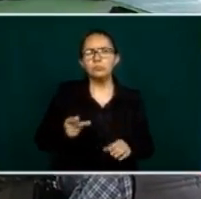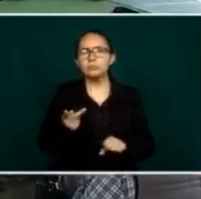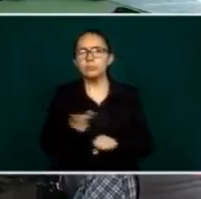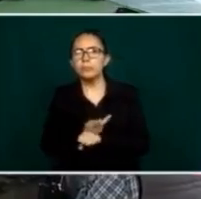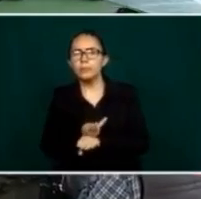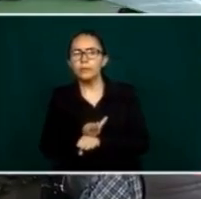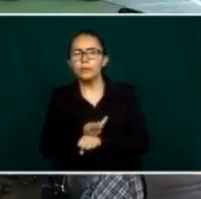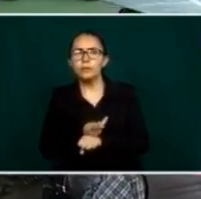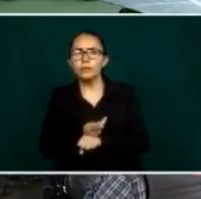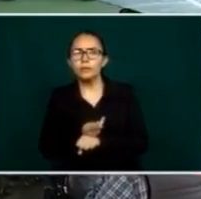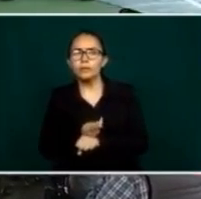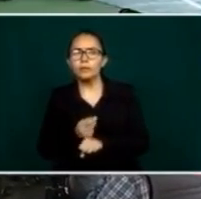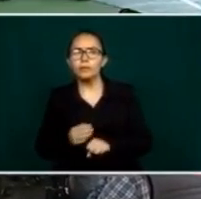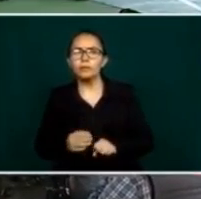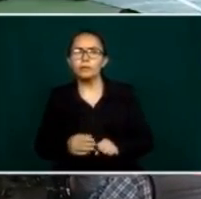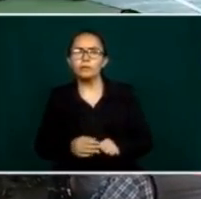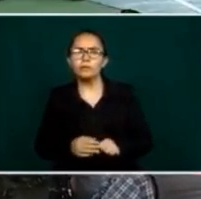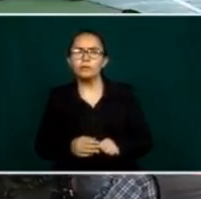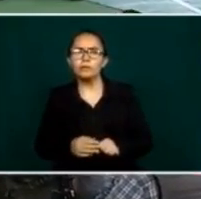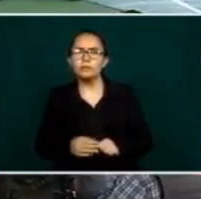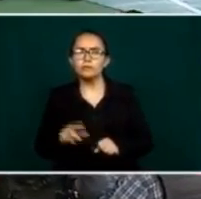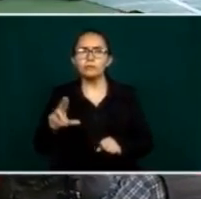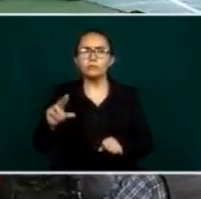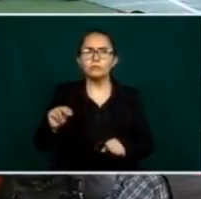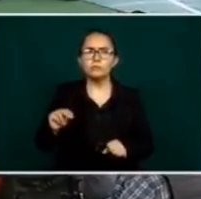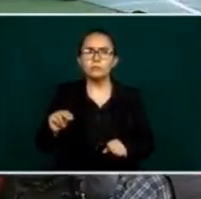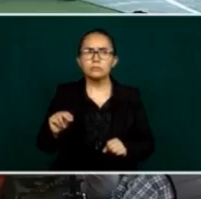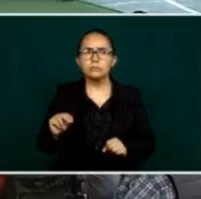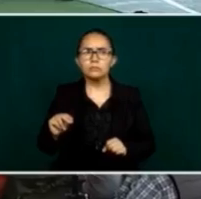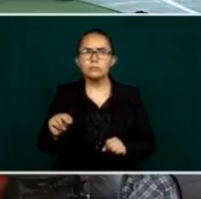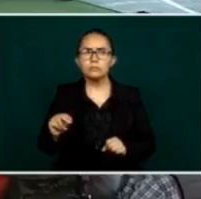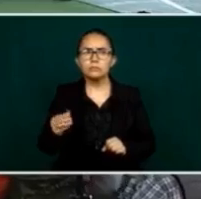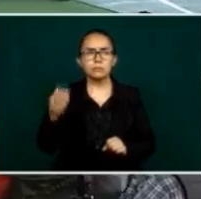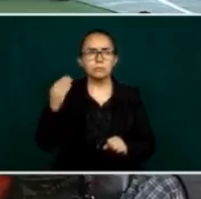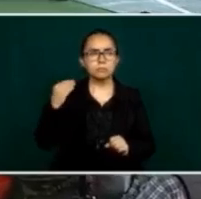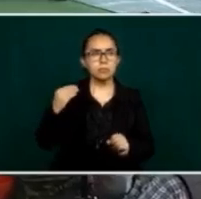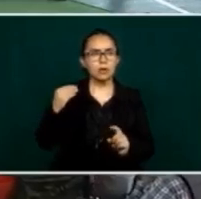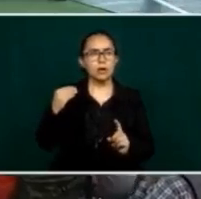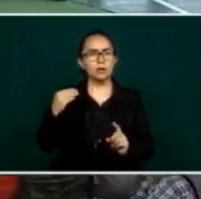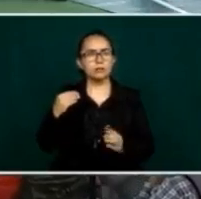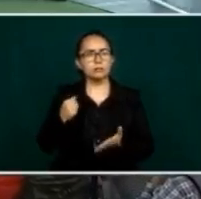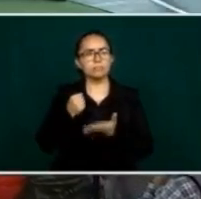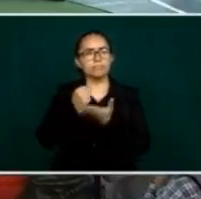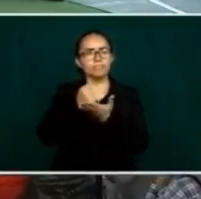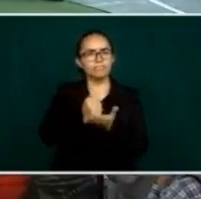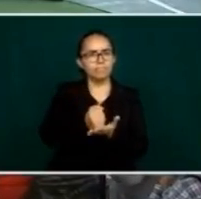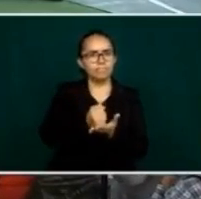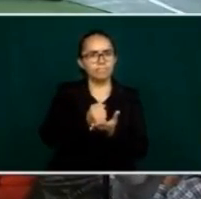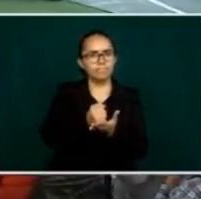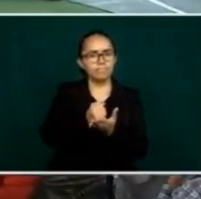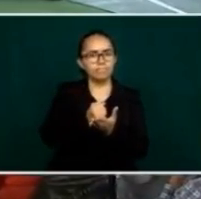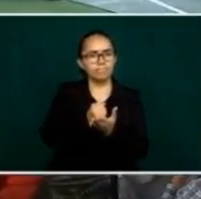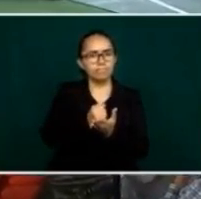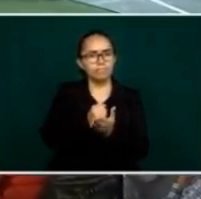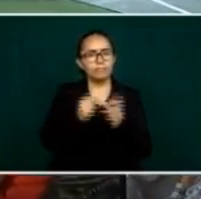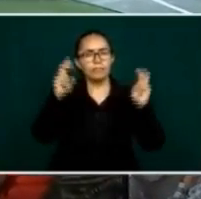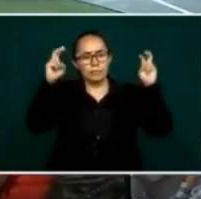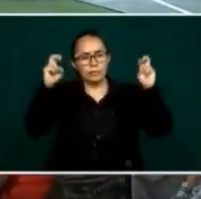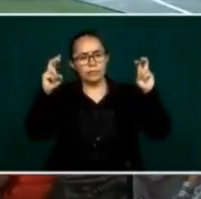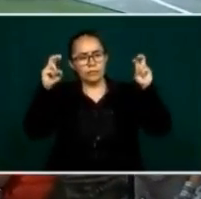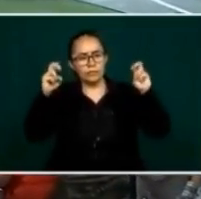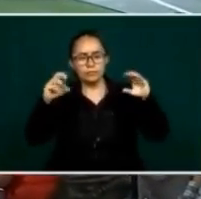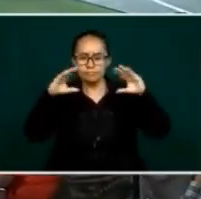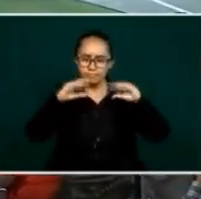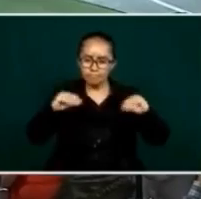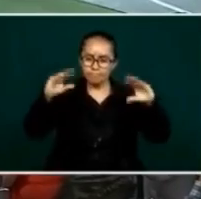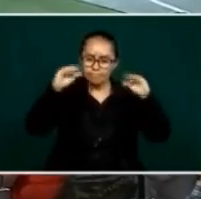as to what the danger was or the causes, the bad things drugs did. They did not orient